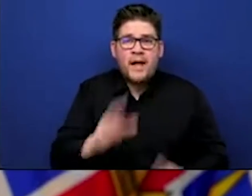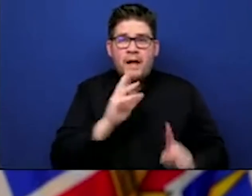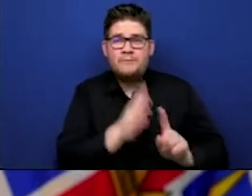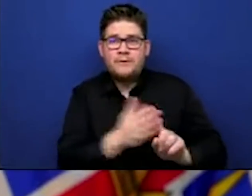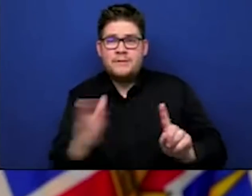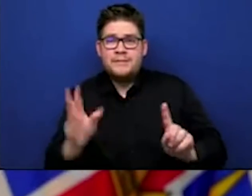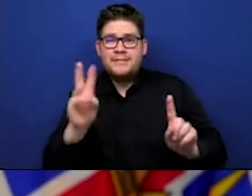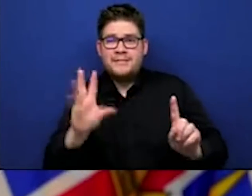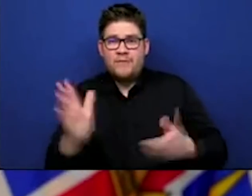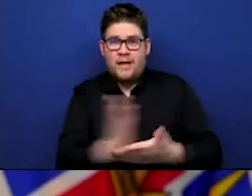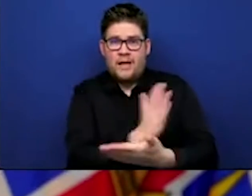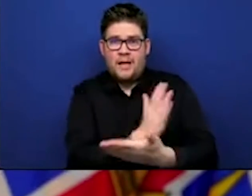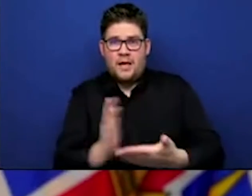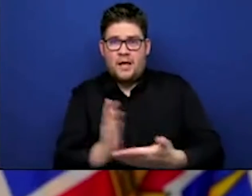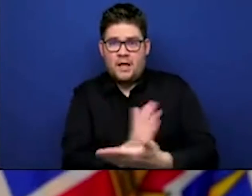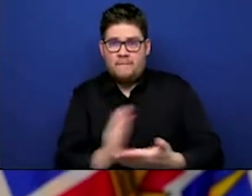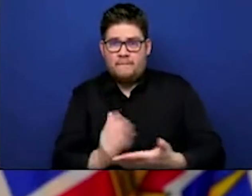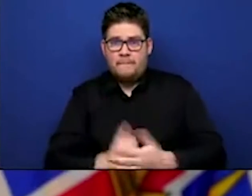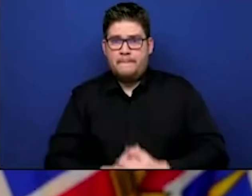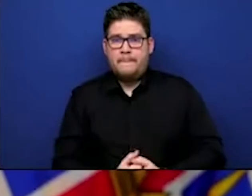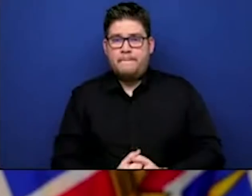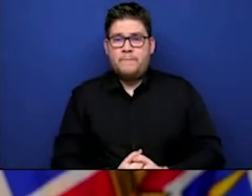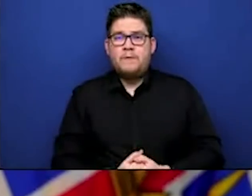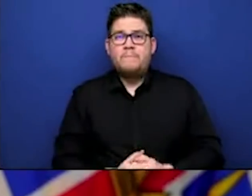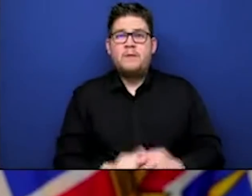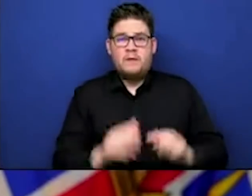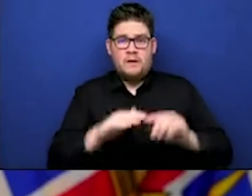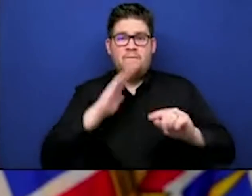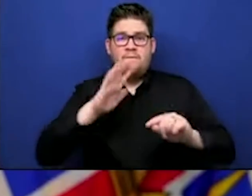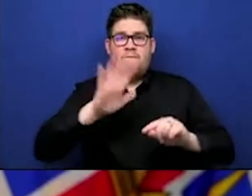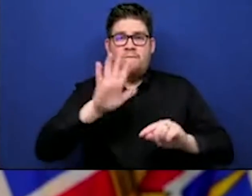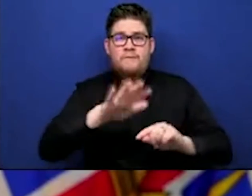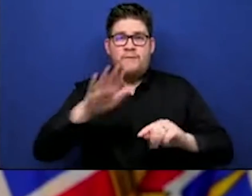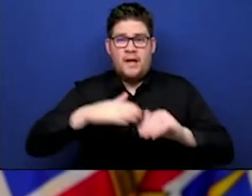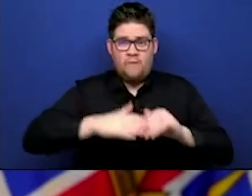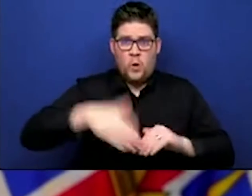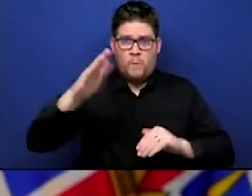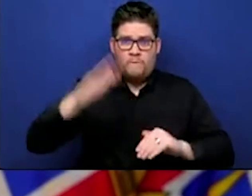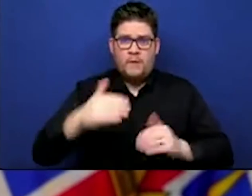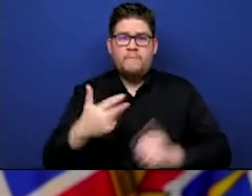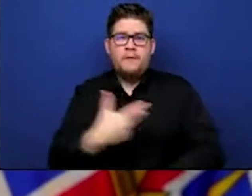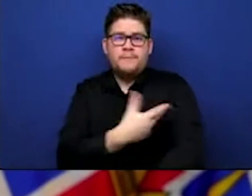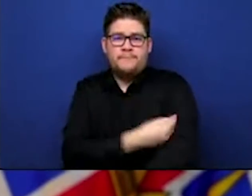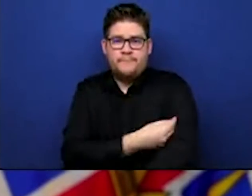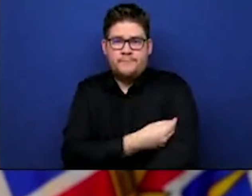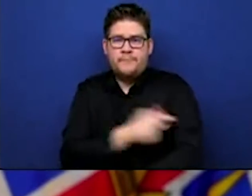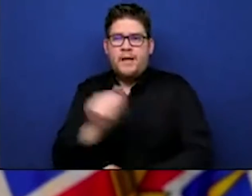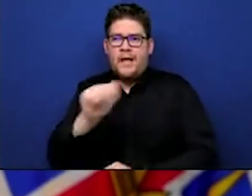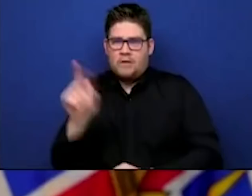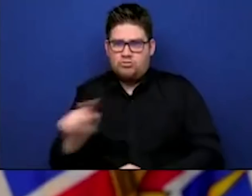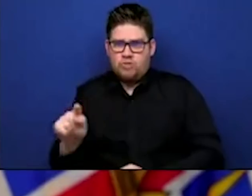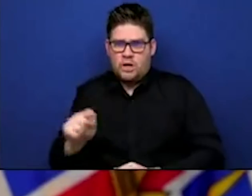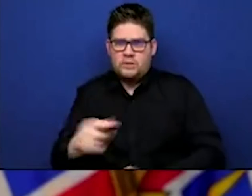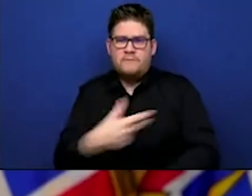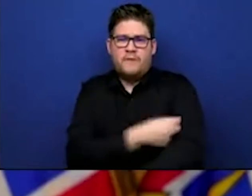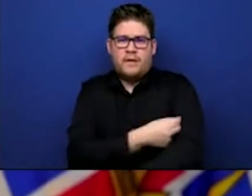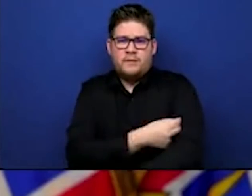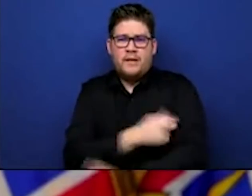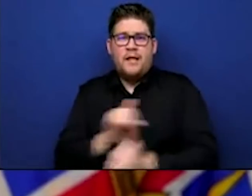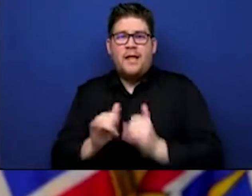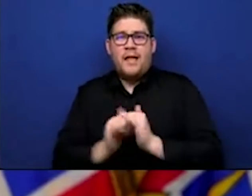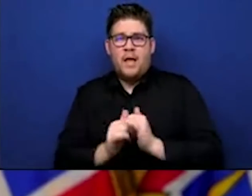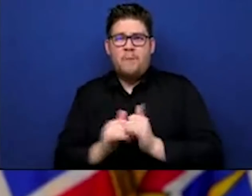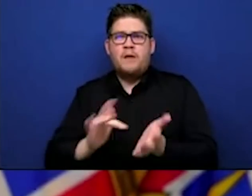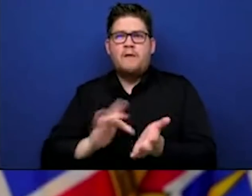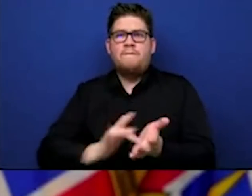people 55 and over are eligible to get vaccinated with the AstraZeneca vaccine through pharmacies around the province.